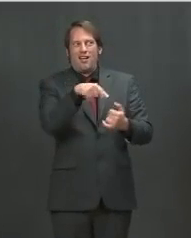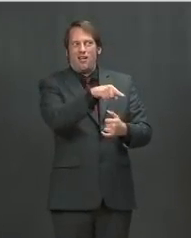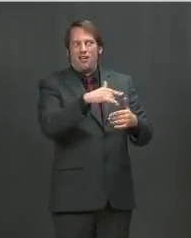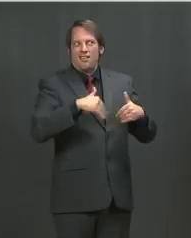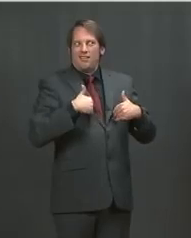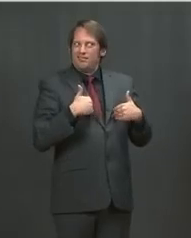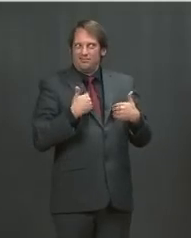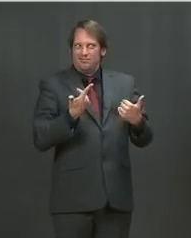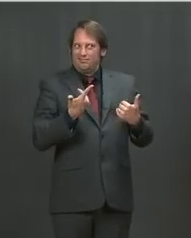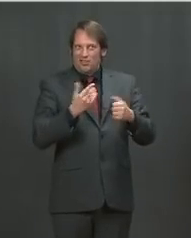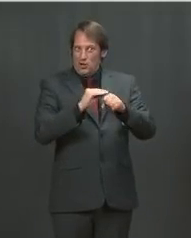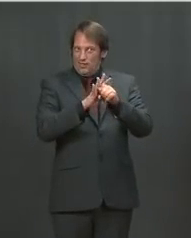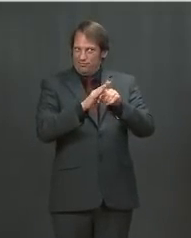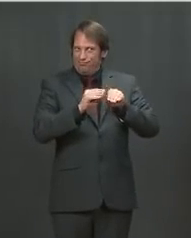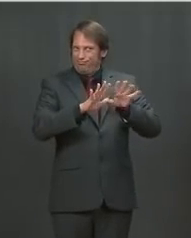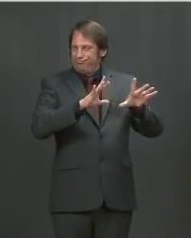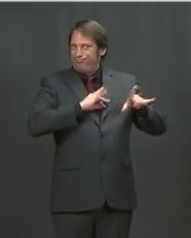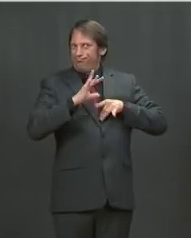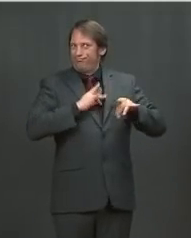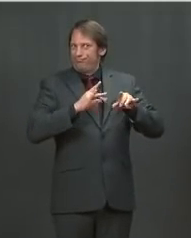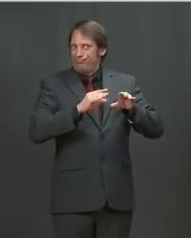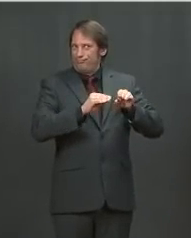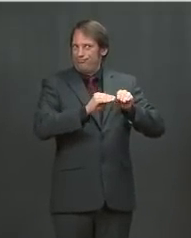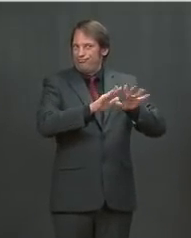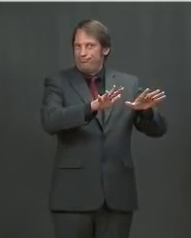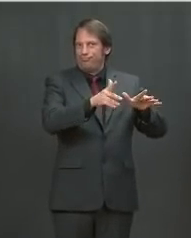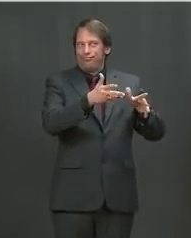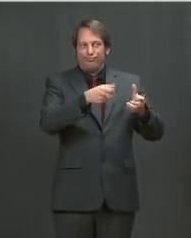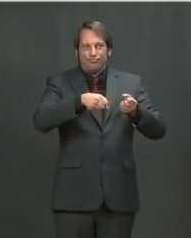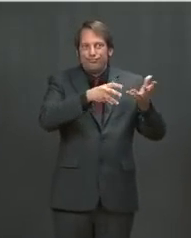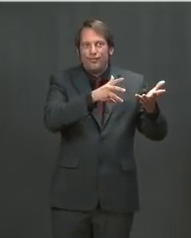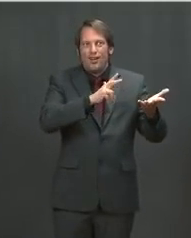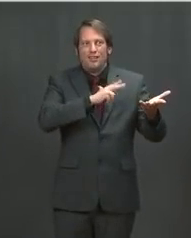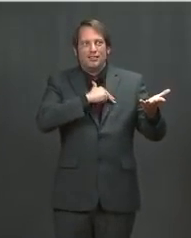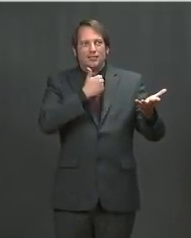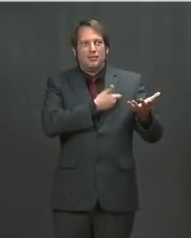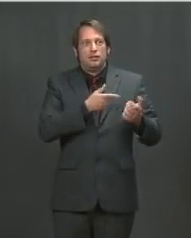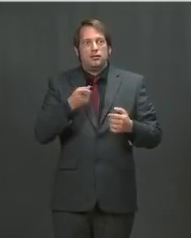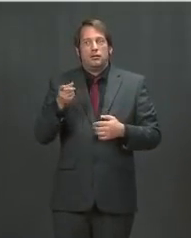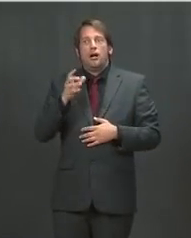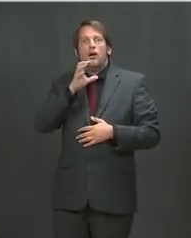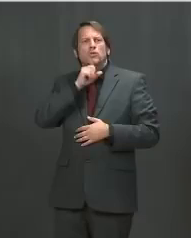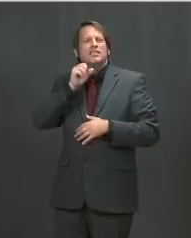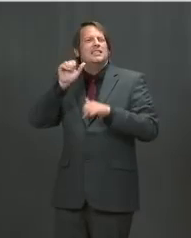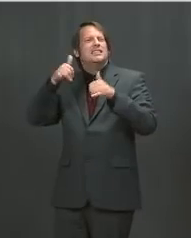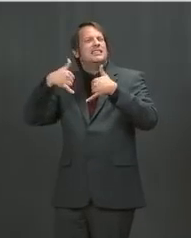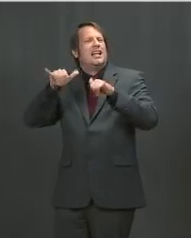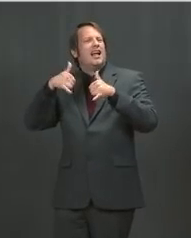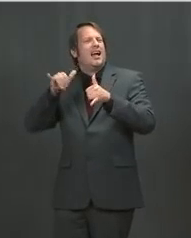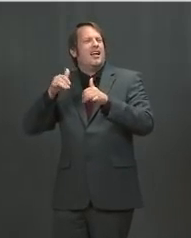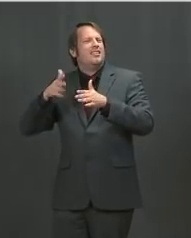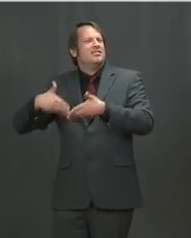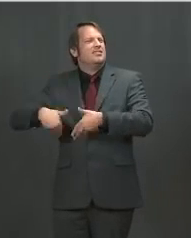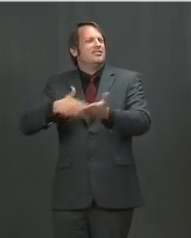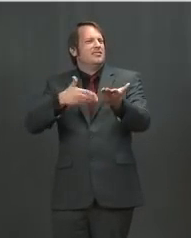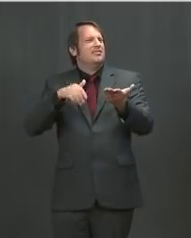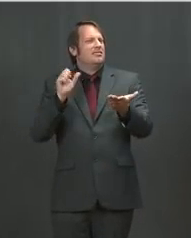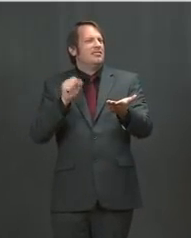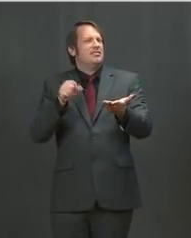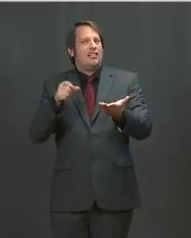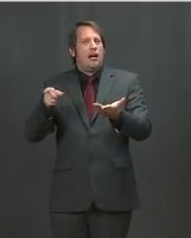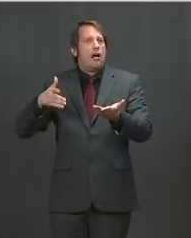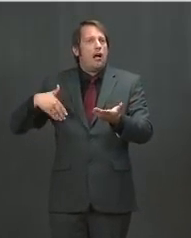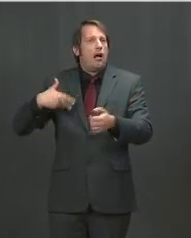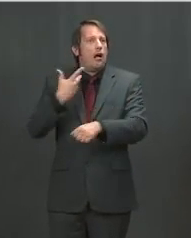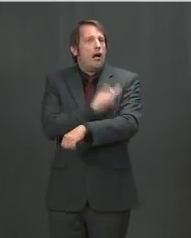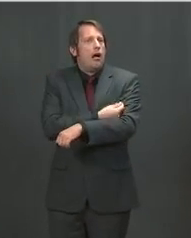and it's the ones that have not yet been vaccinated. We're still hearing stories of, I got my vaccine yesterday and today I have COVID. And so what